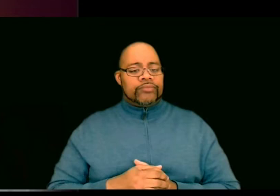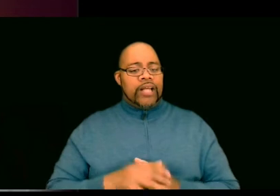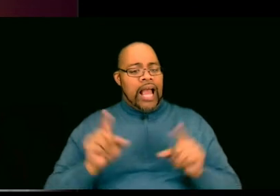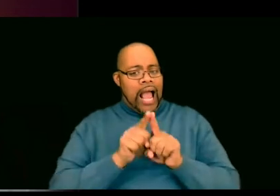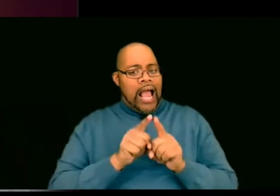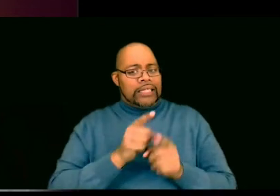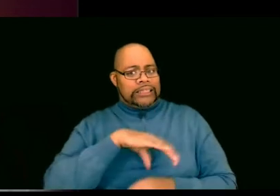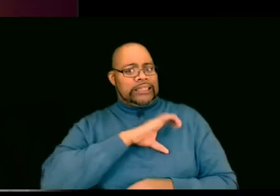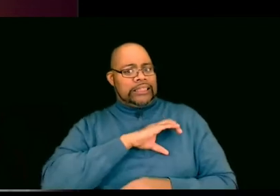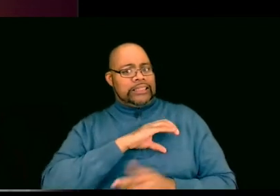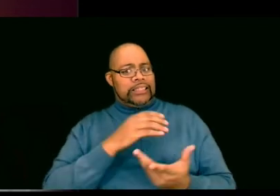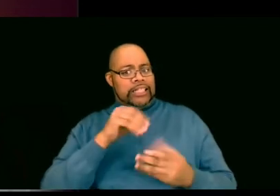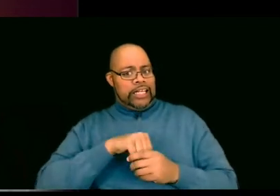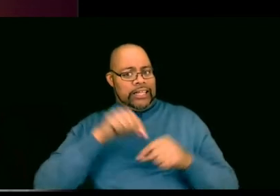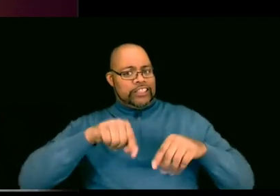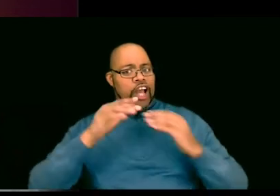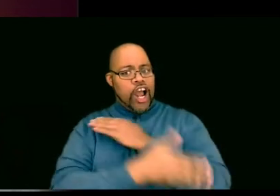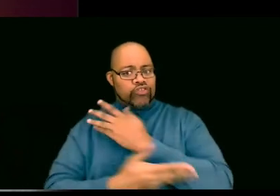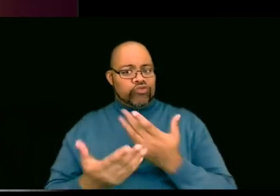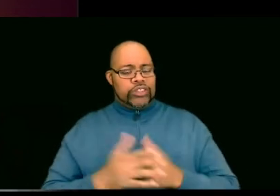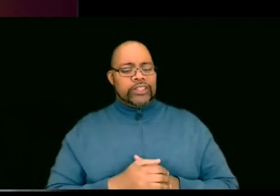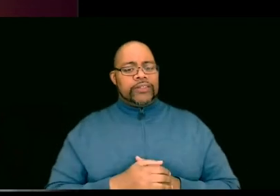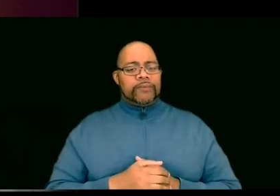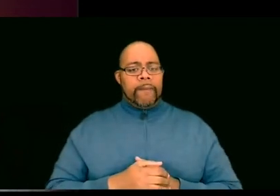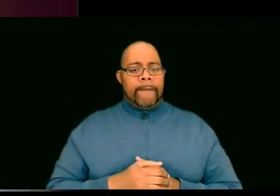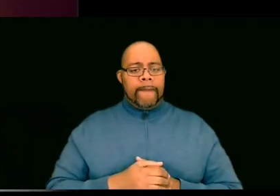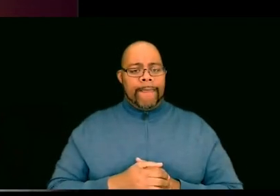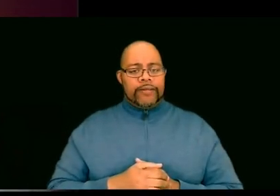and what have you as a citizen, first class citizen. So